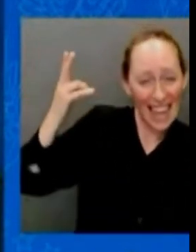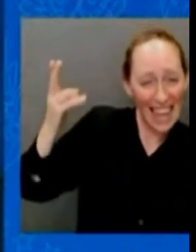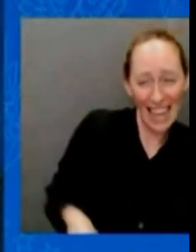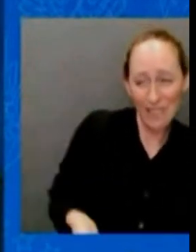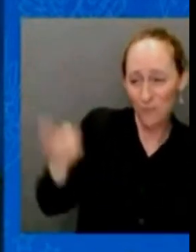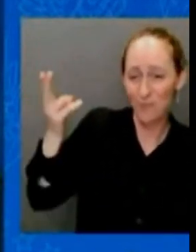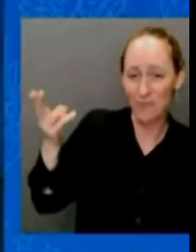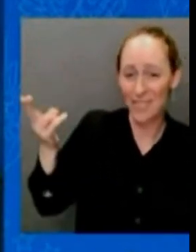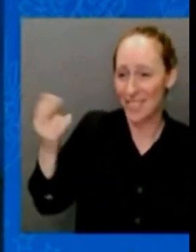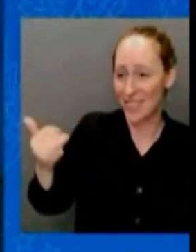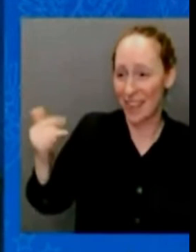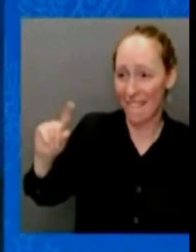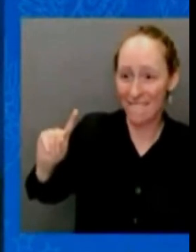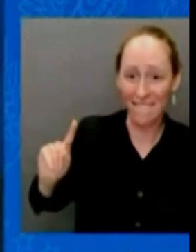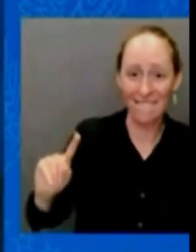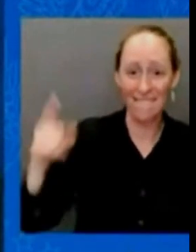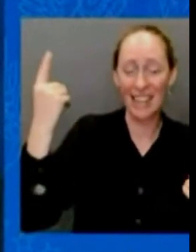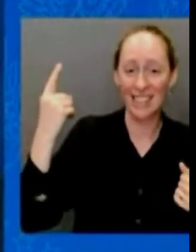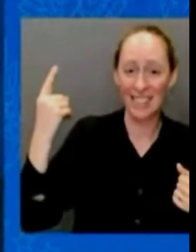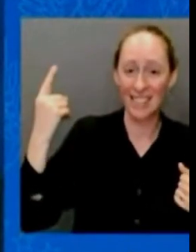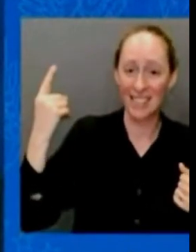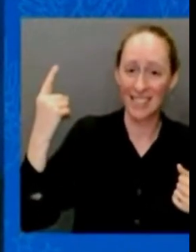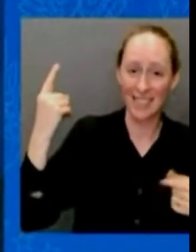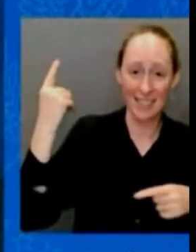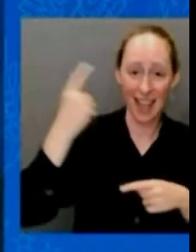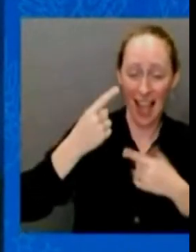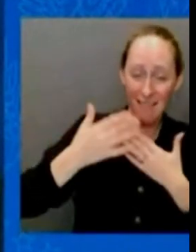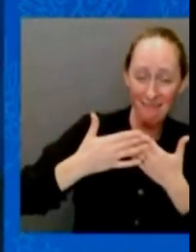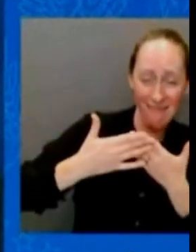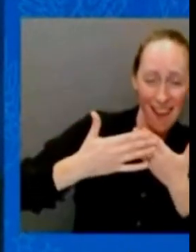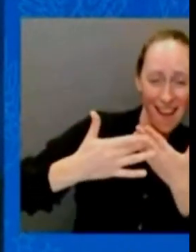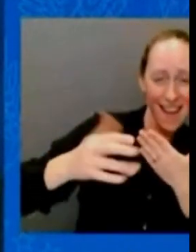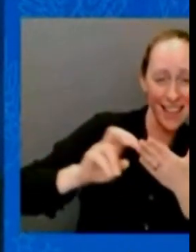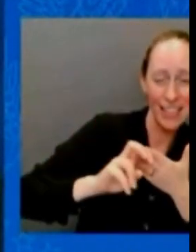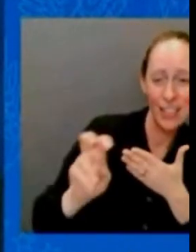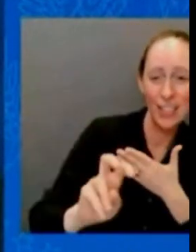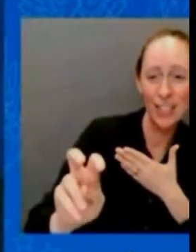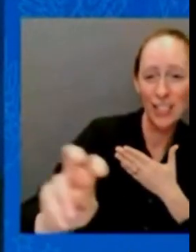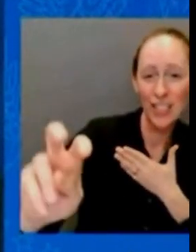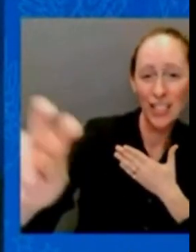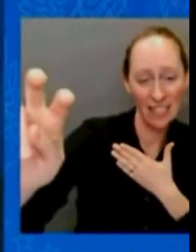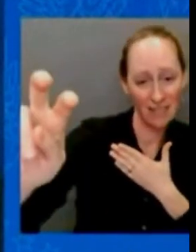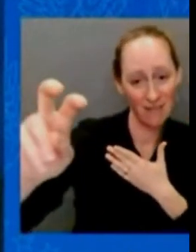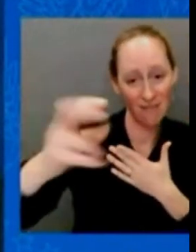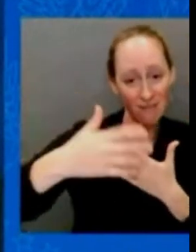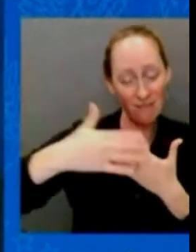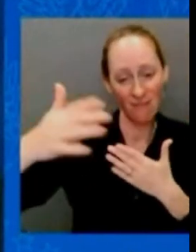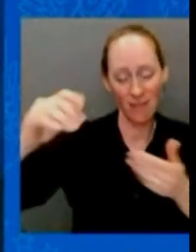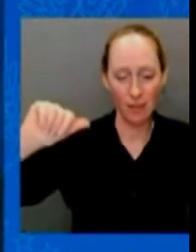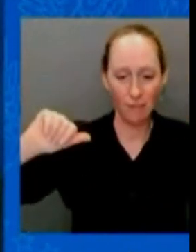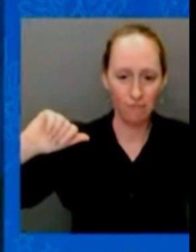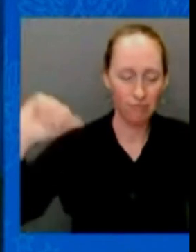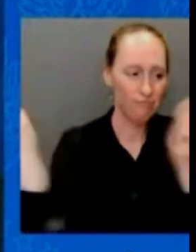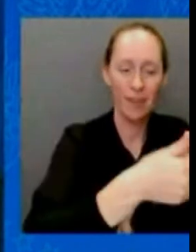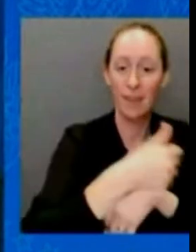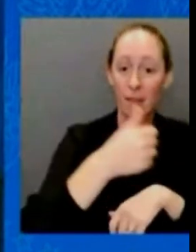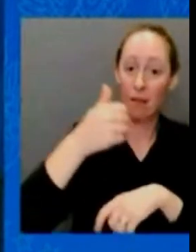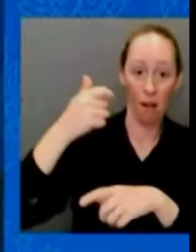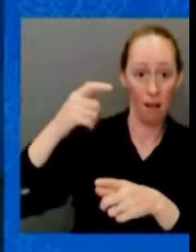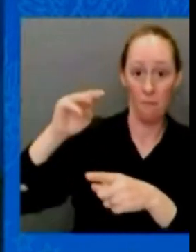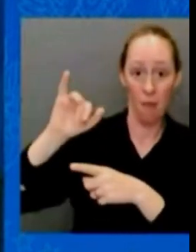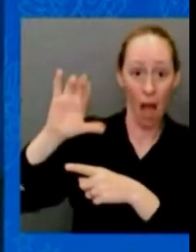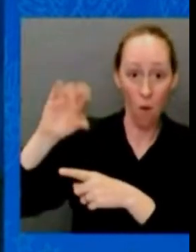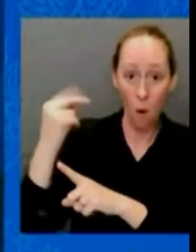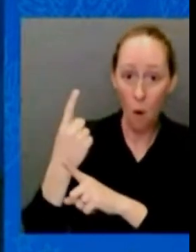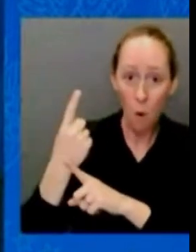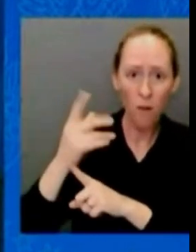come. Transformational for Micron and our capabilities to create leading-edge memory. Transformational for